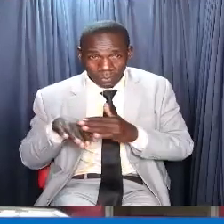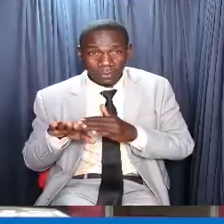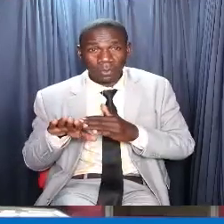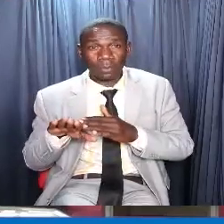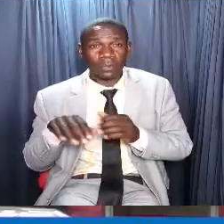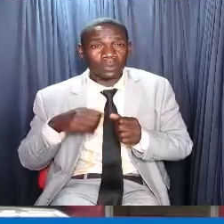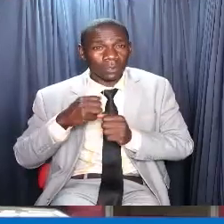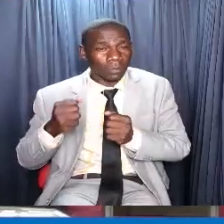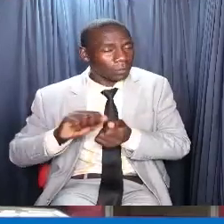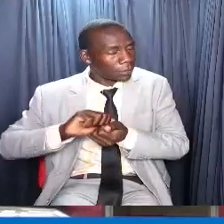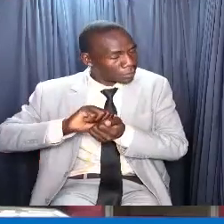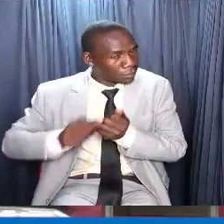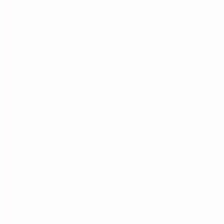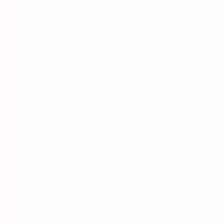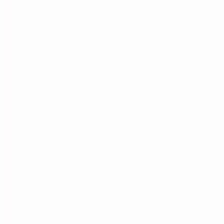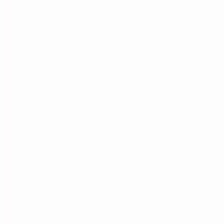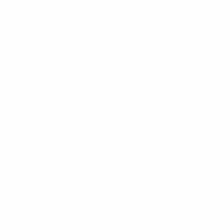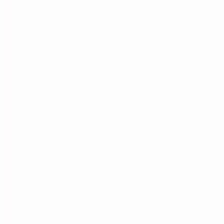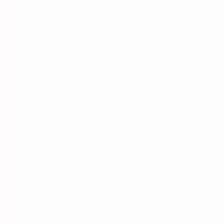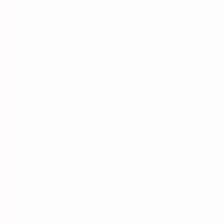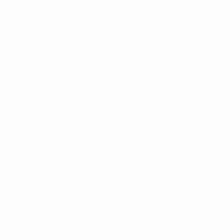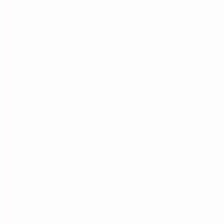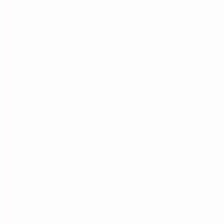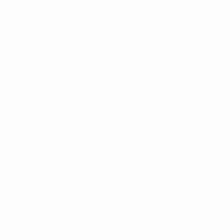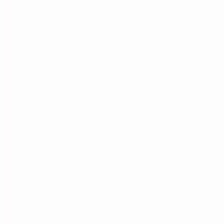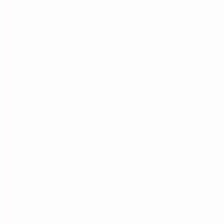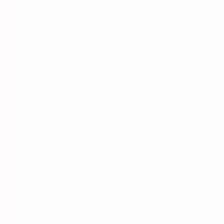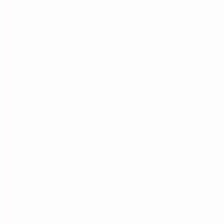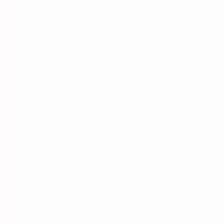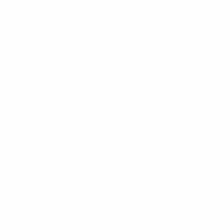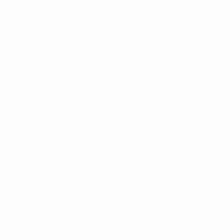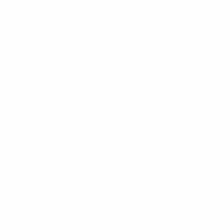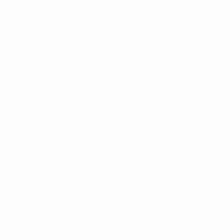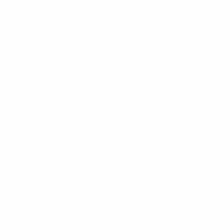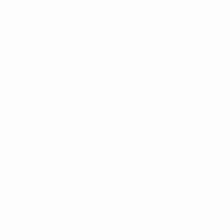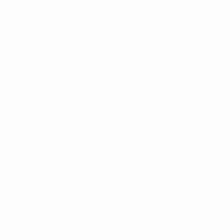strangle everything down. Pako kai kwa la Mungu. It's until you abide in the word of God.